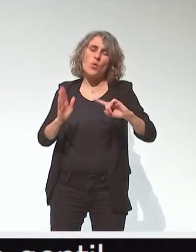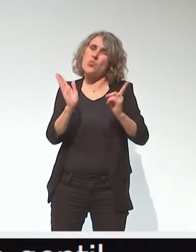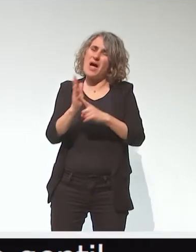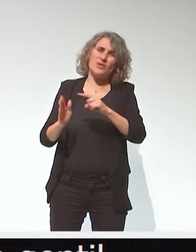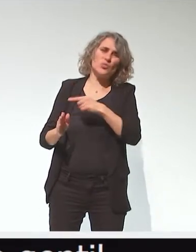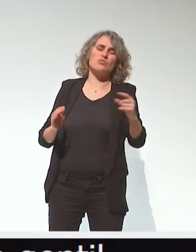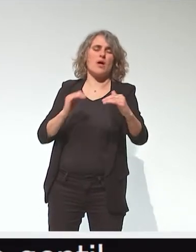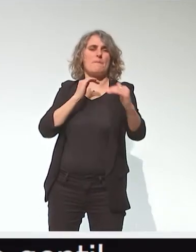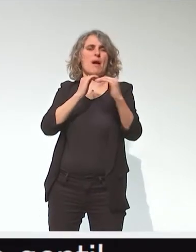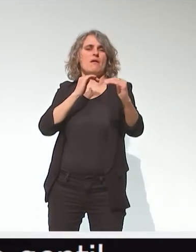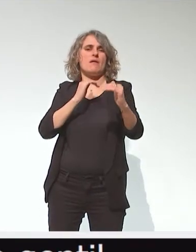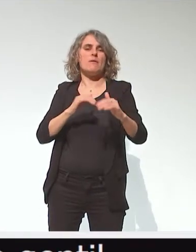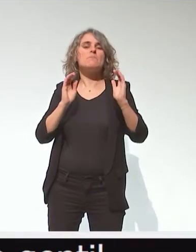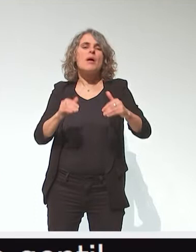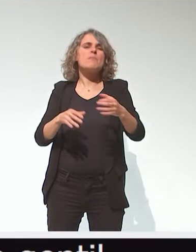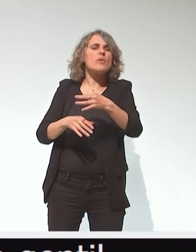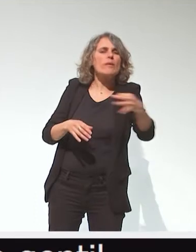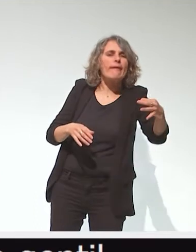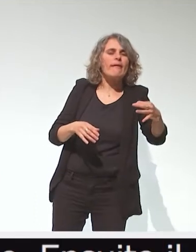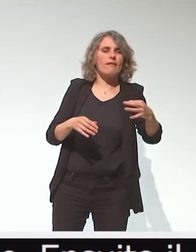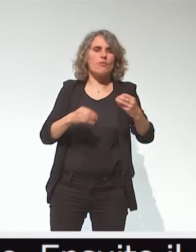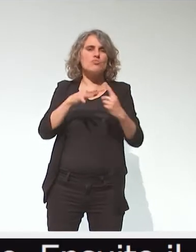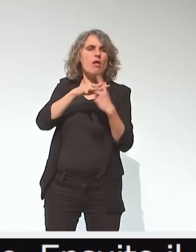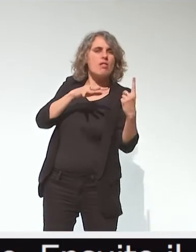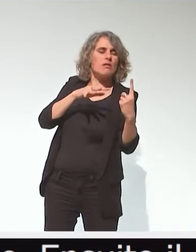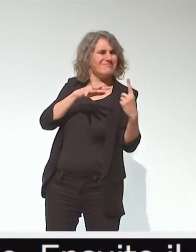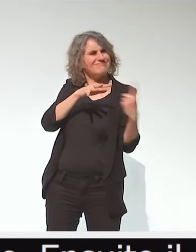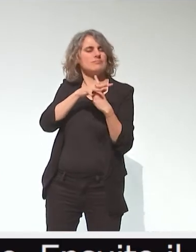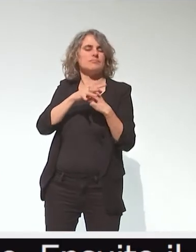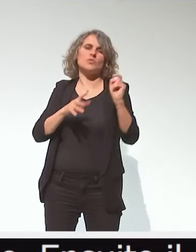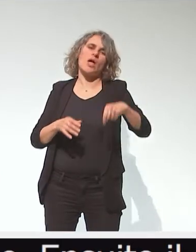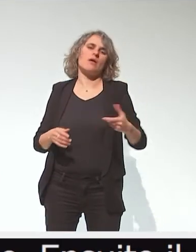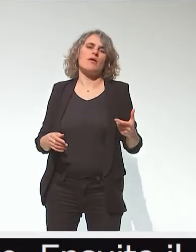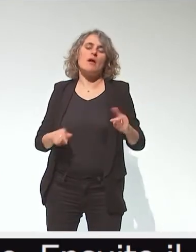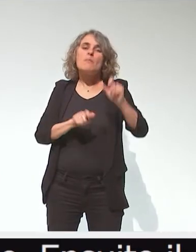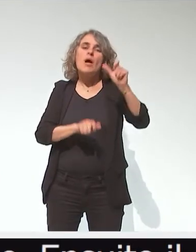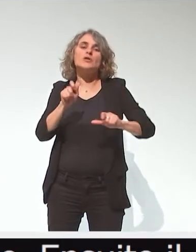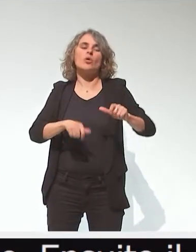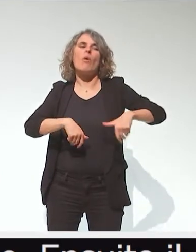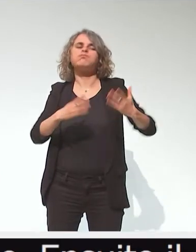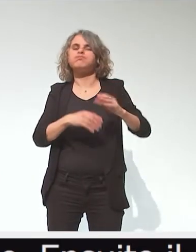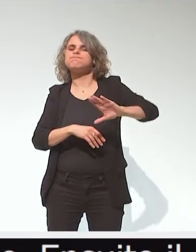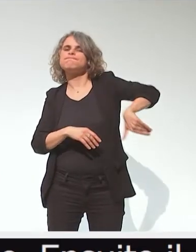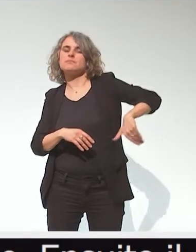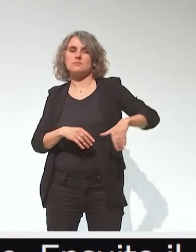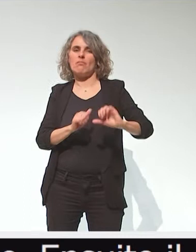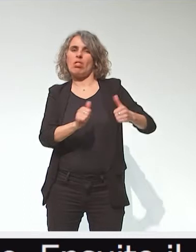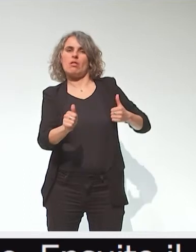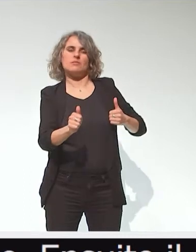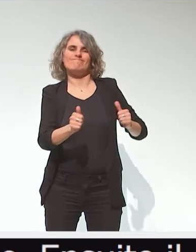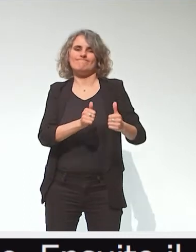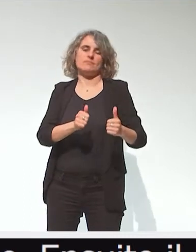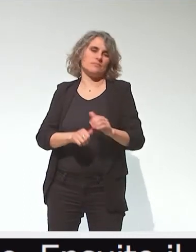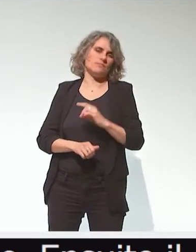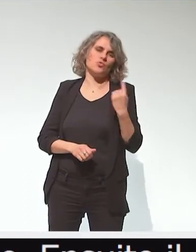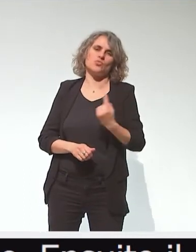must be embraced in our efforts. Nobody left behind. Third, the principle of indivisibility. And maybe